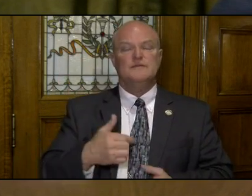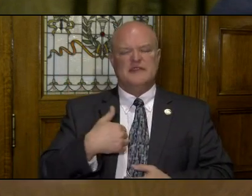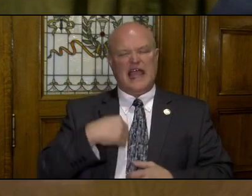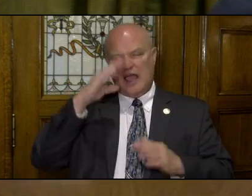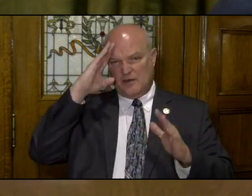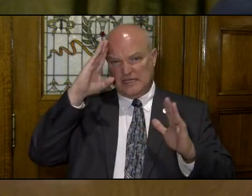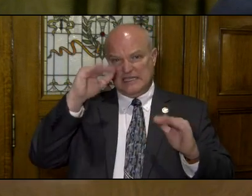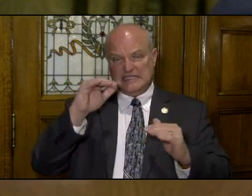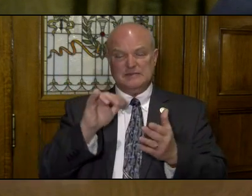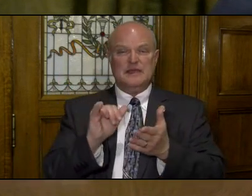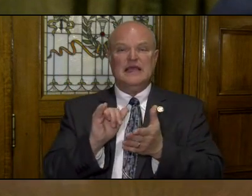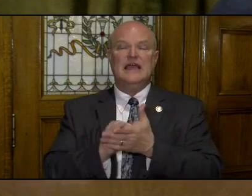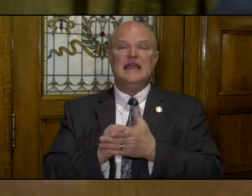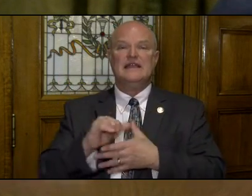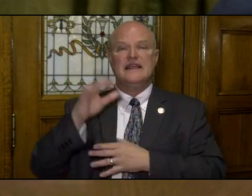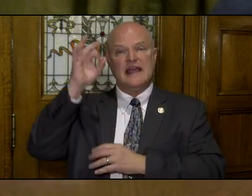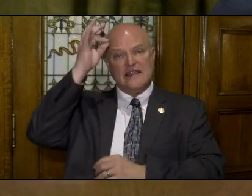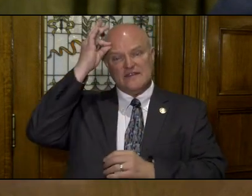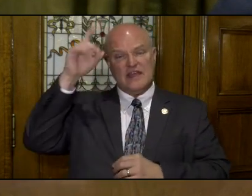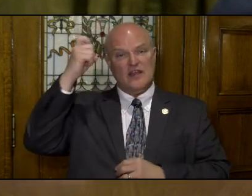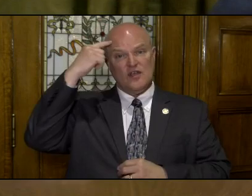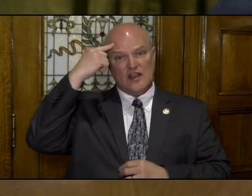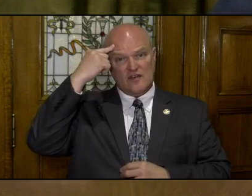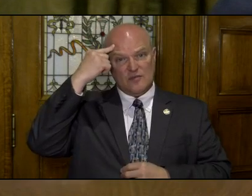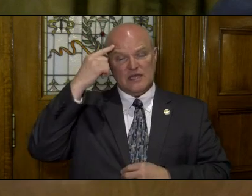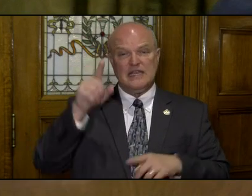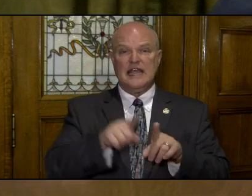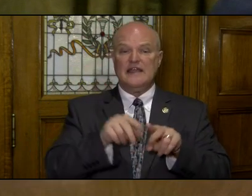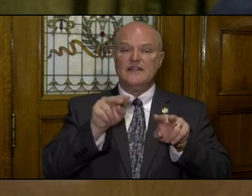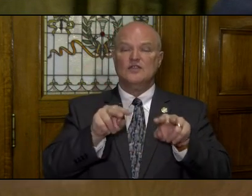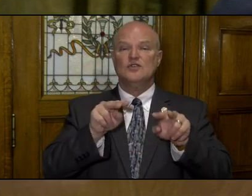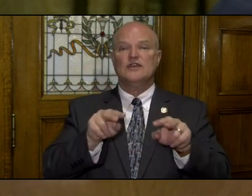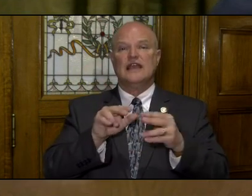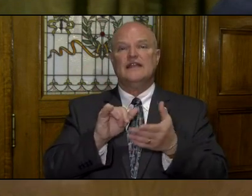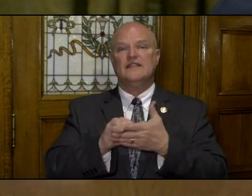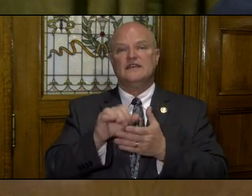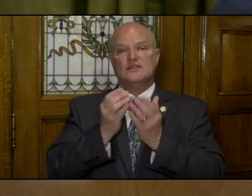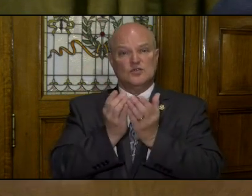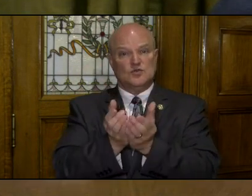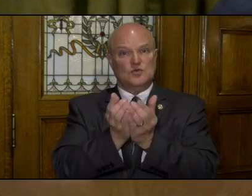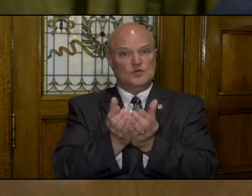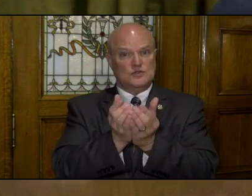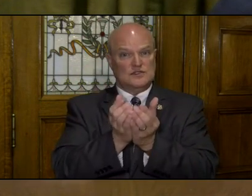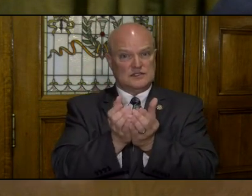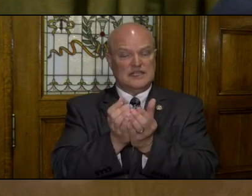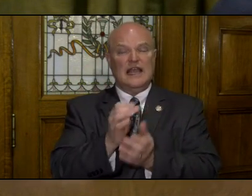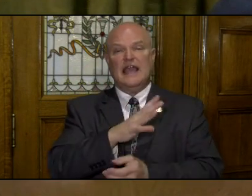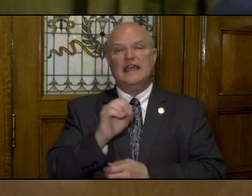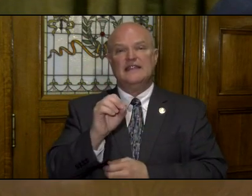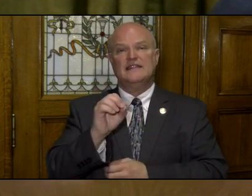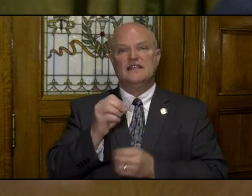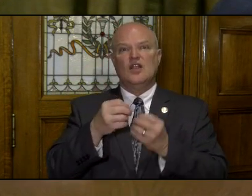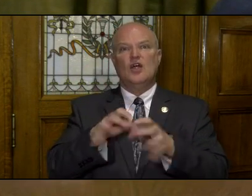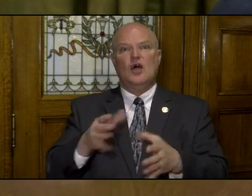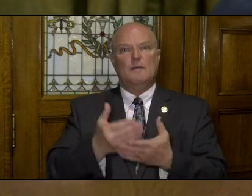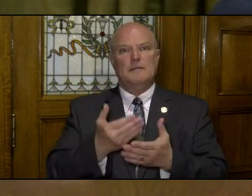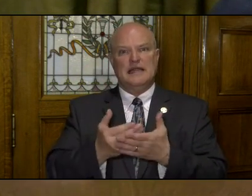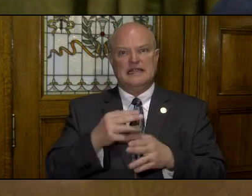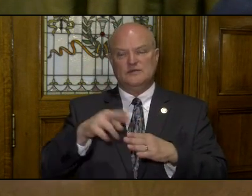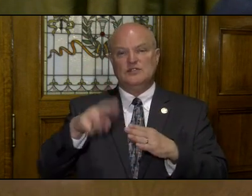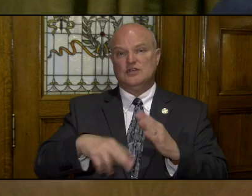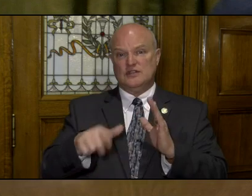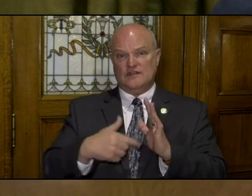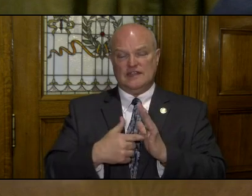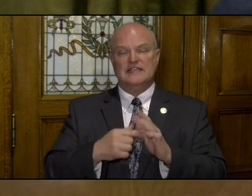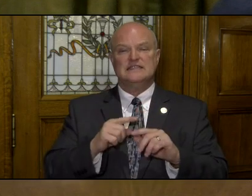would expect that the federal government, just as they look at the cruise lines and their lost revenues as a result